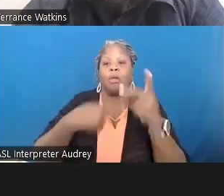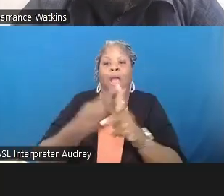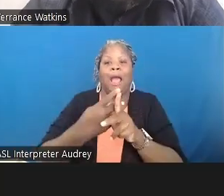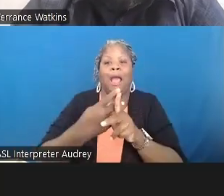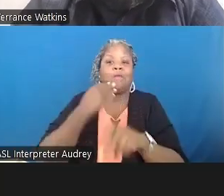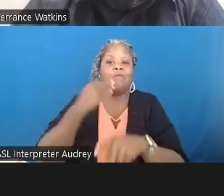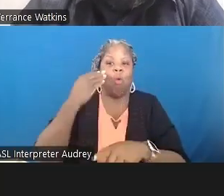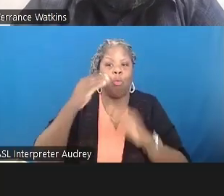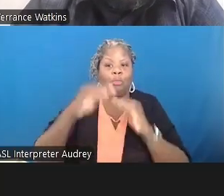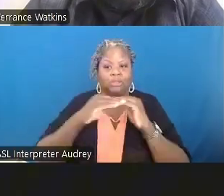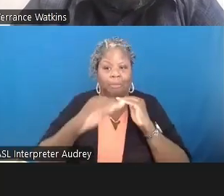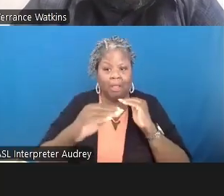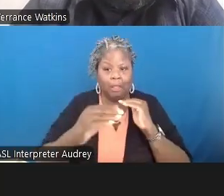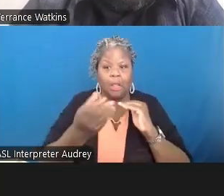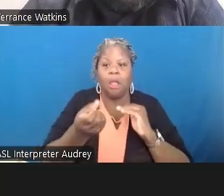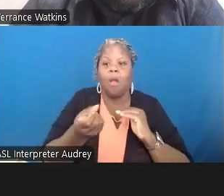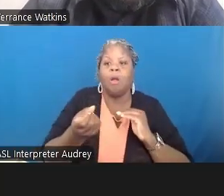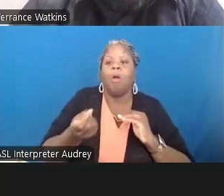ownership.